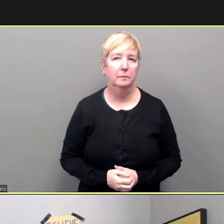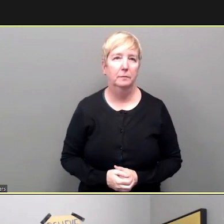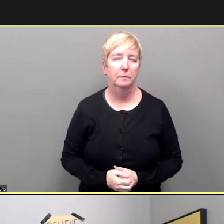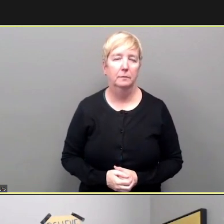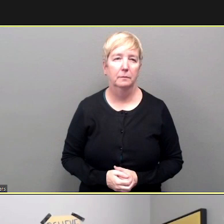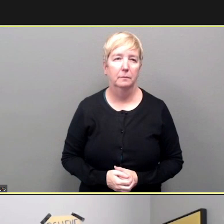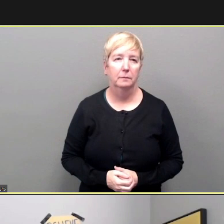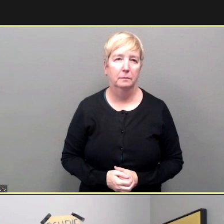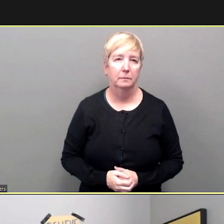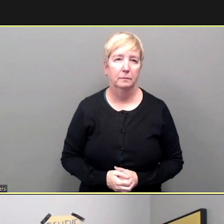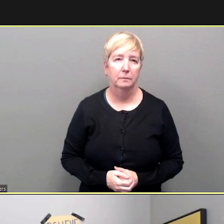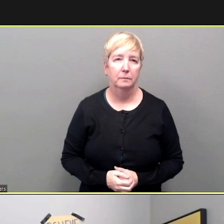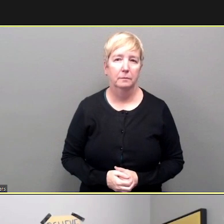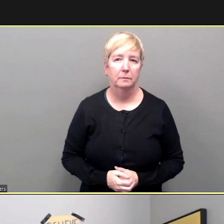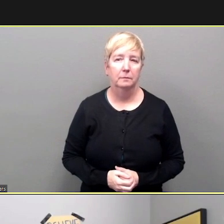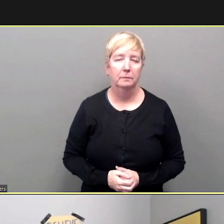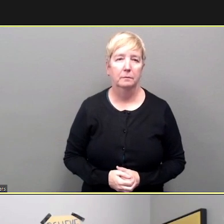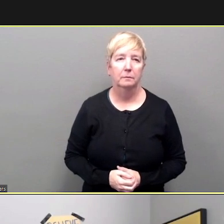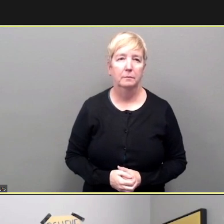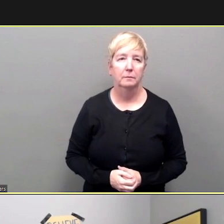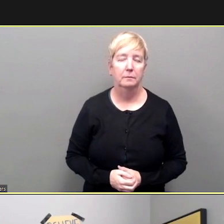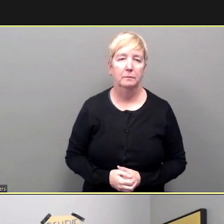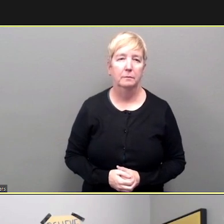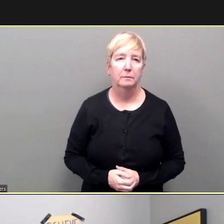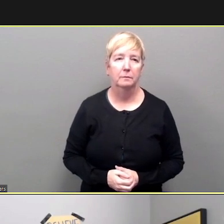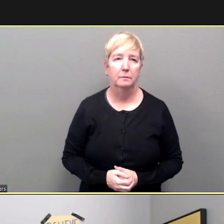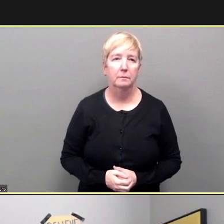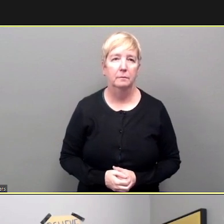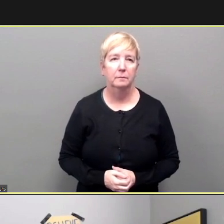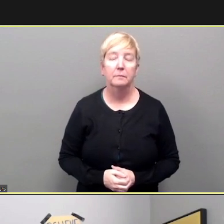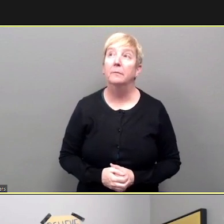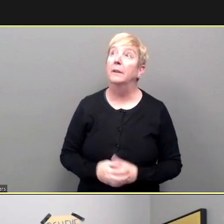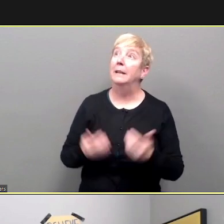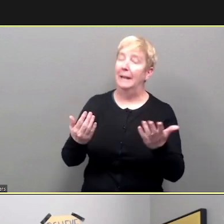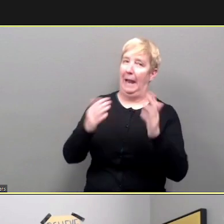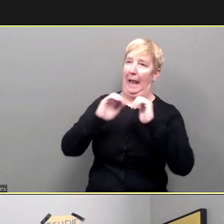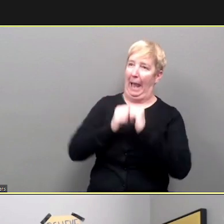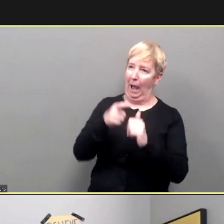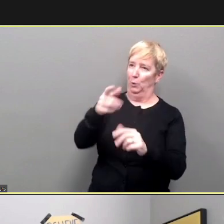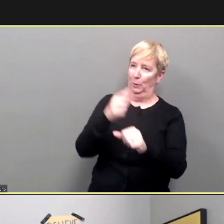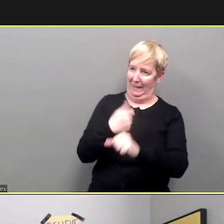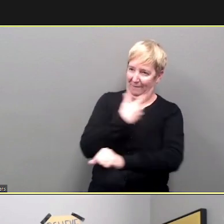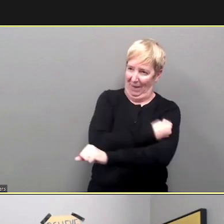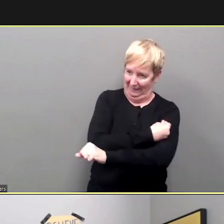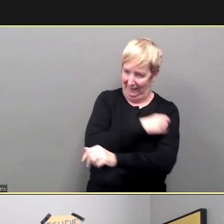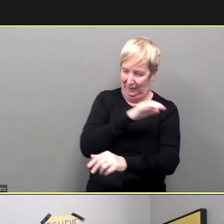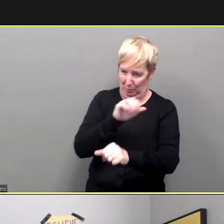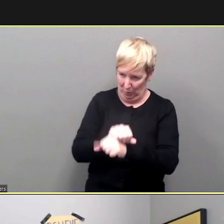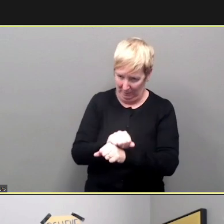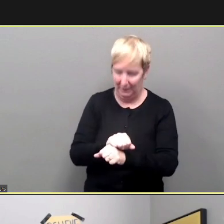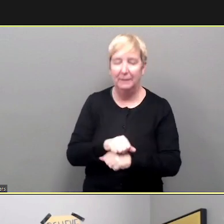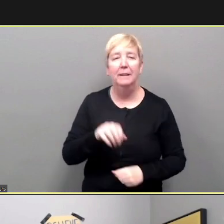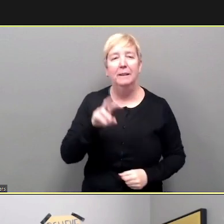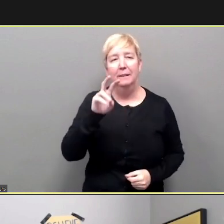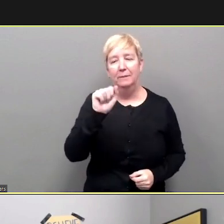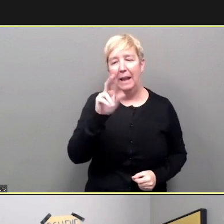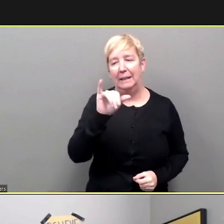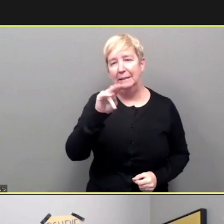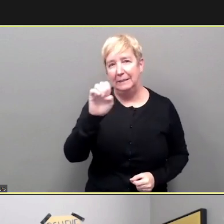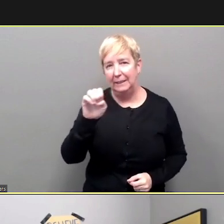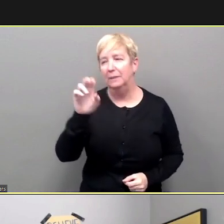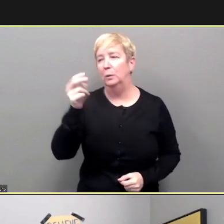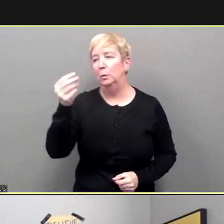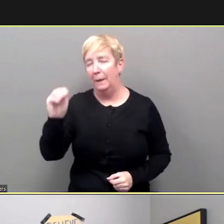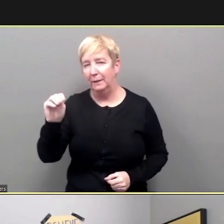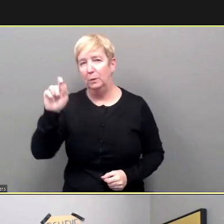Just trying to make sure that people, know how to get the vaccine appointment again, vaccinenewmexico.org. We have COVID